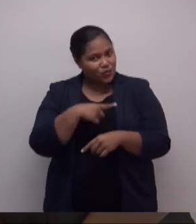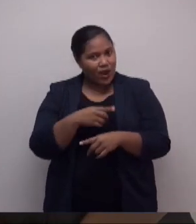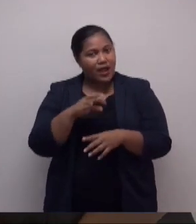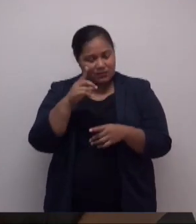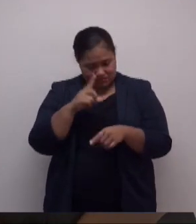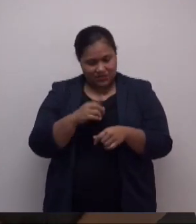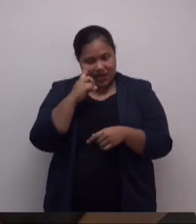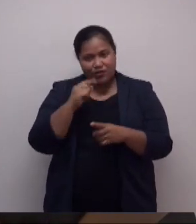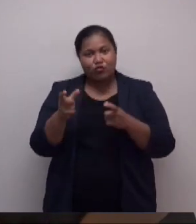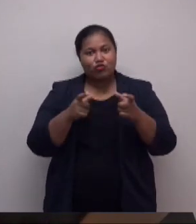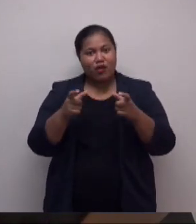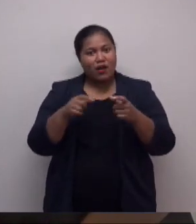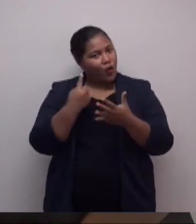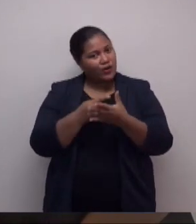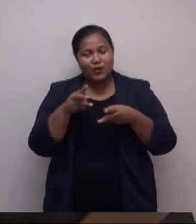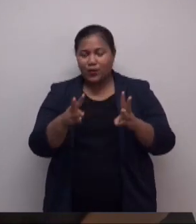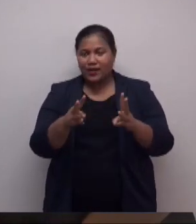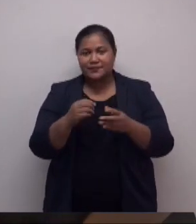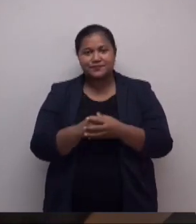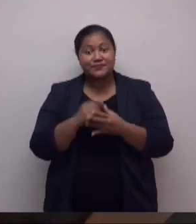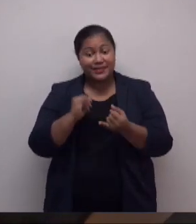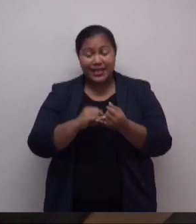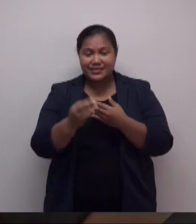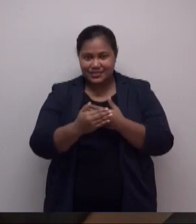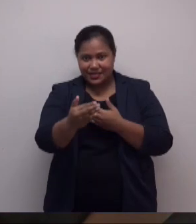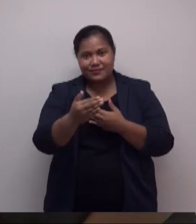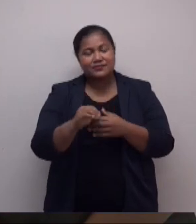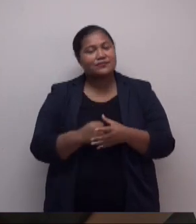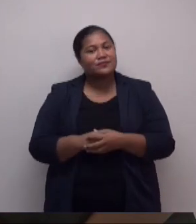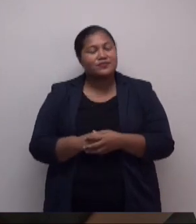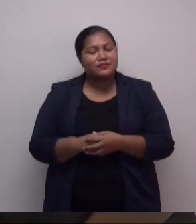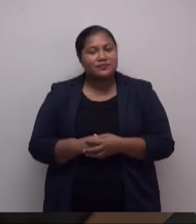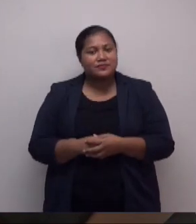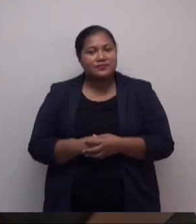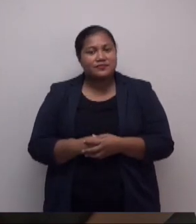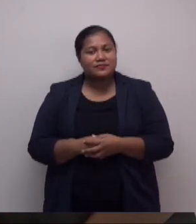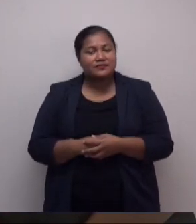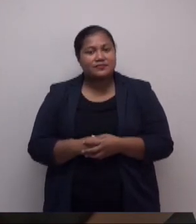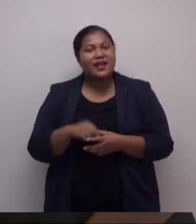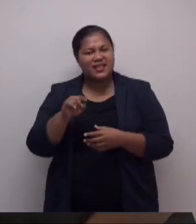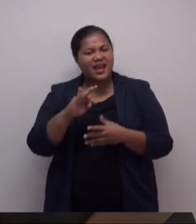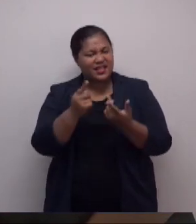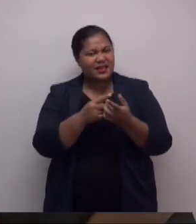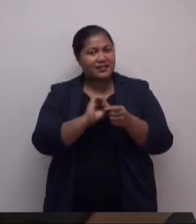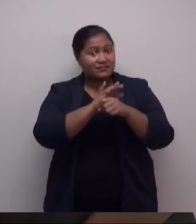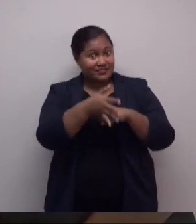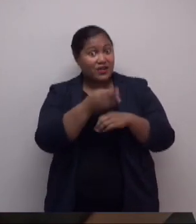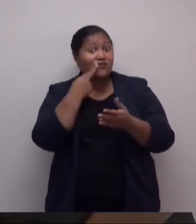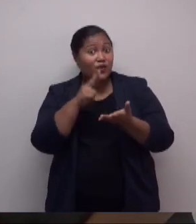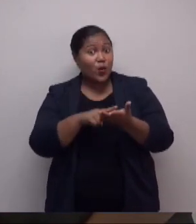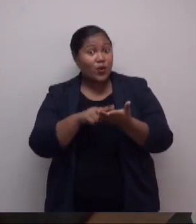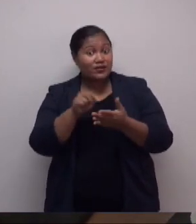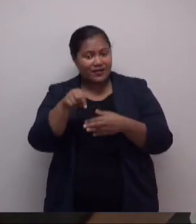forward. Vaccines are the most sustainable way forward. There will be cases of COVID-19 recorded in